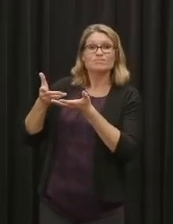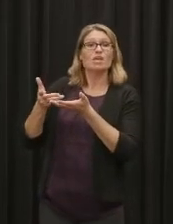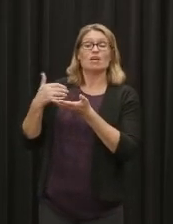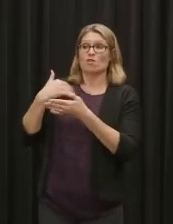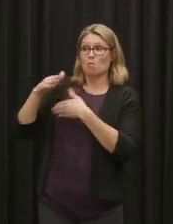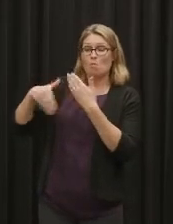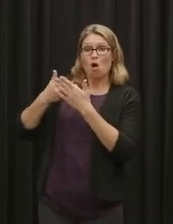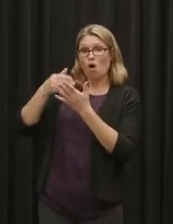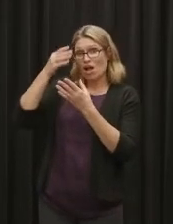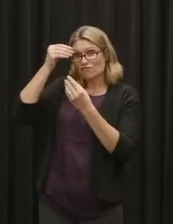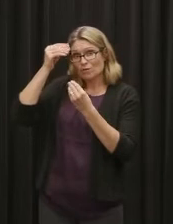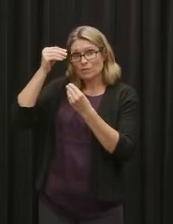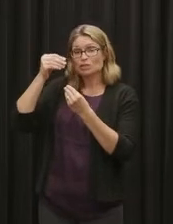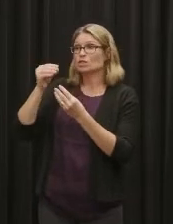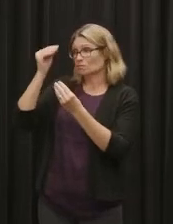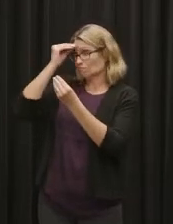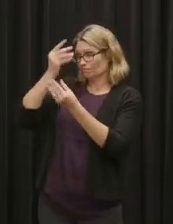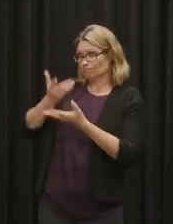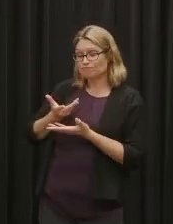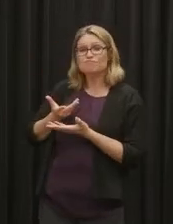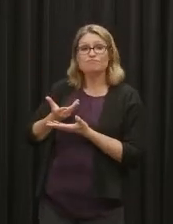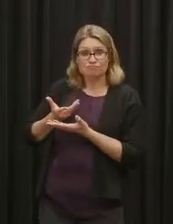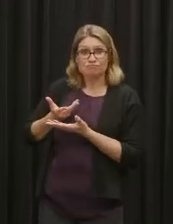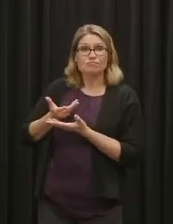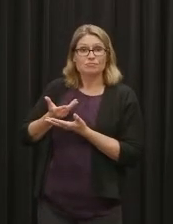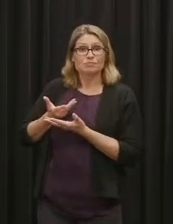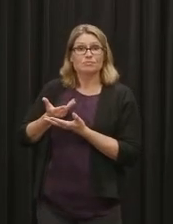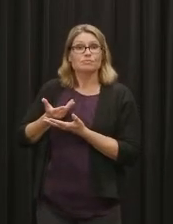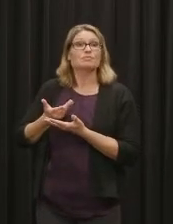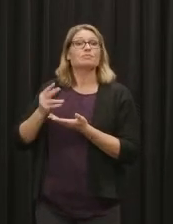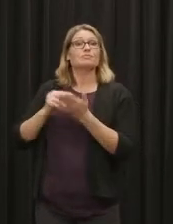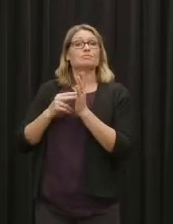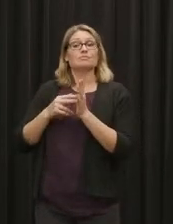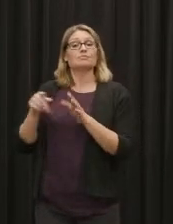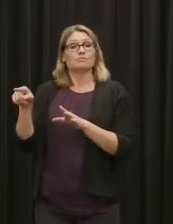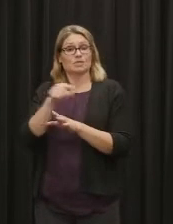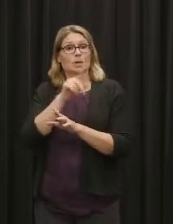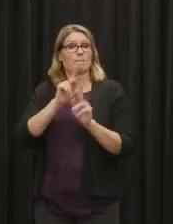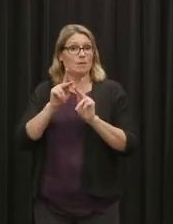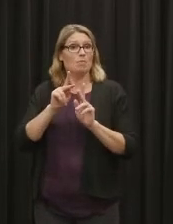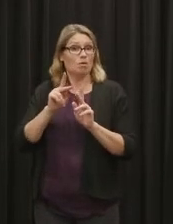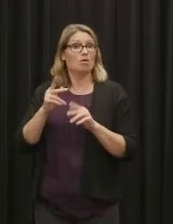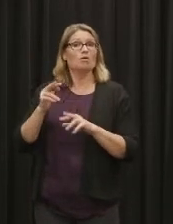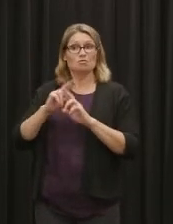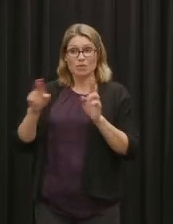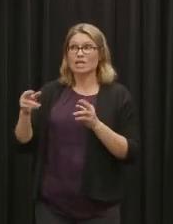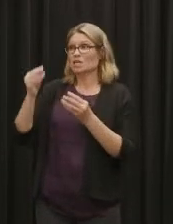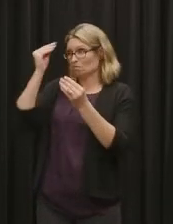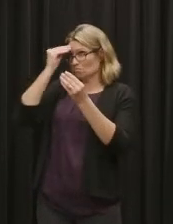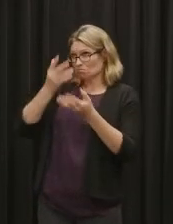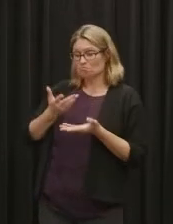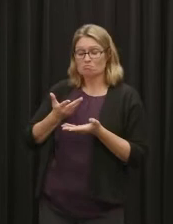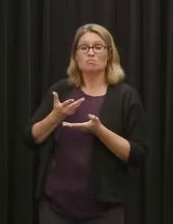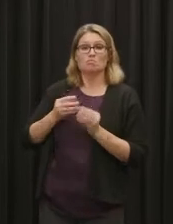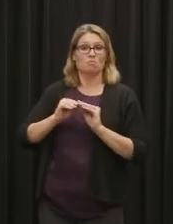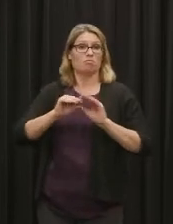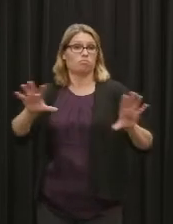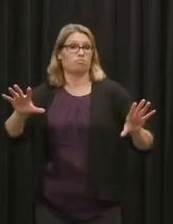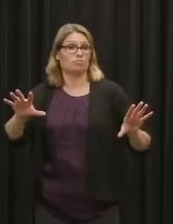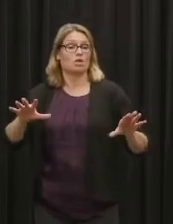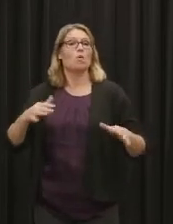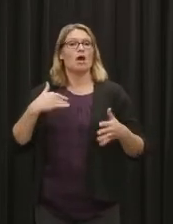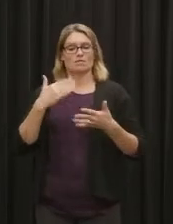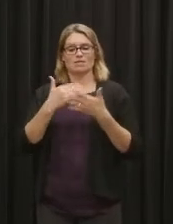all that information, that it is communicated in a way that the population can understand as they receive the information. There